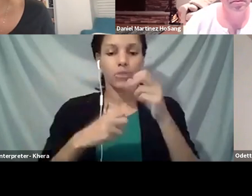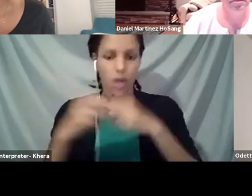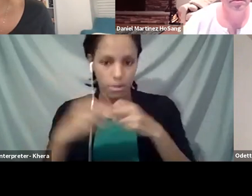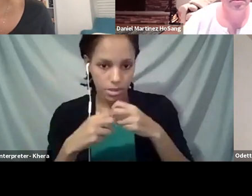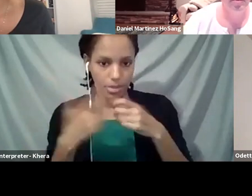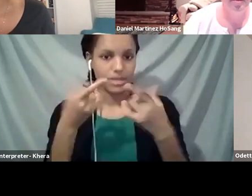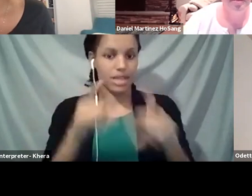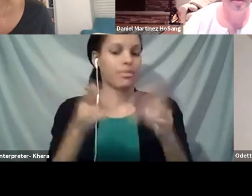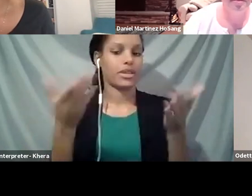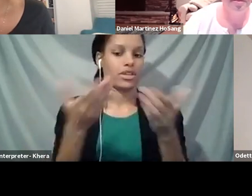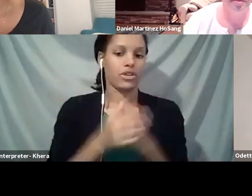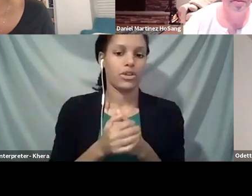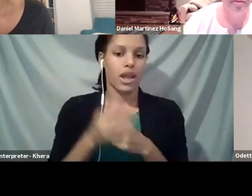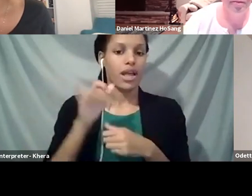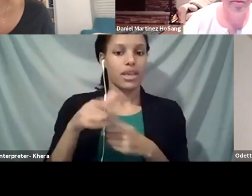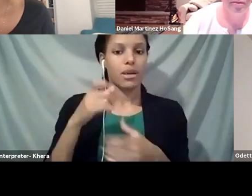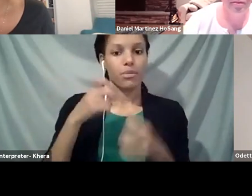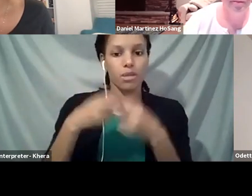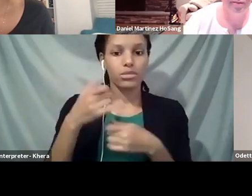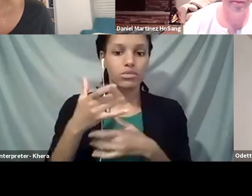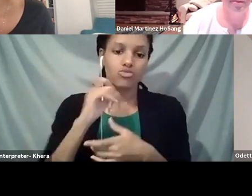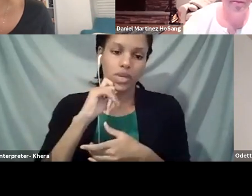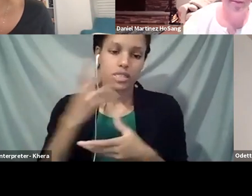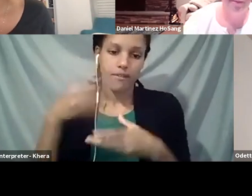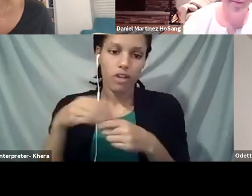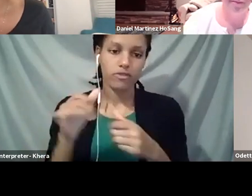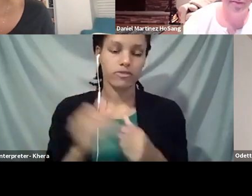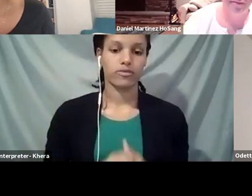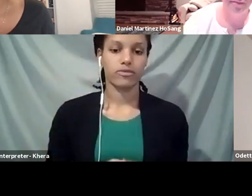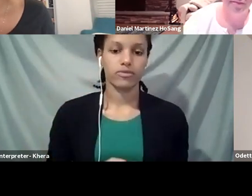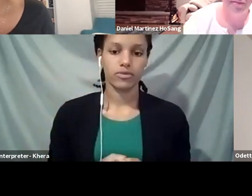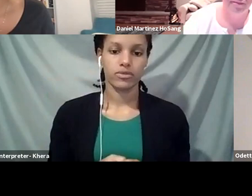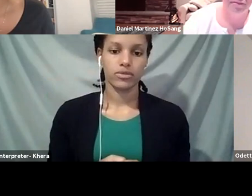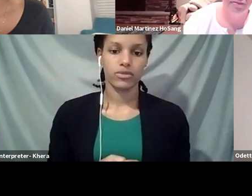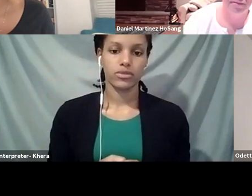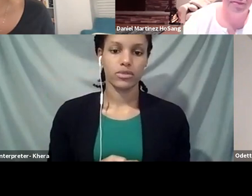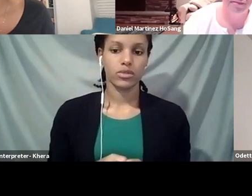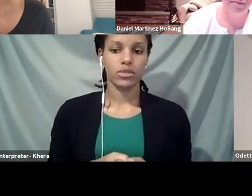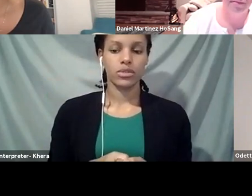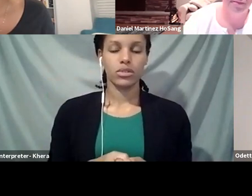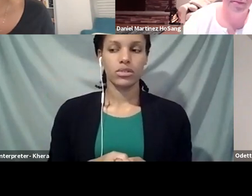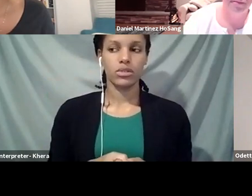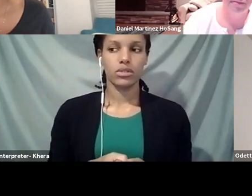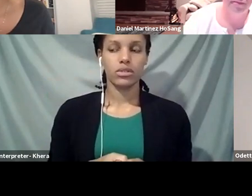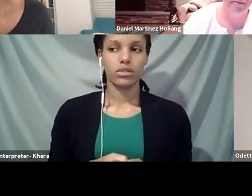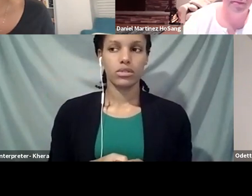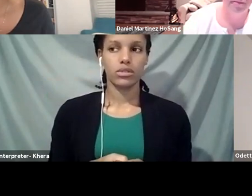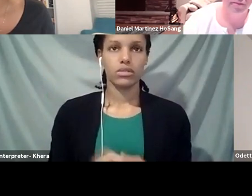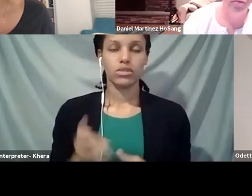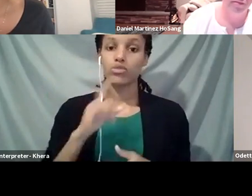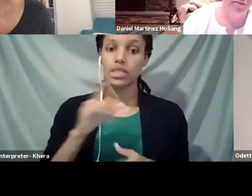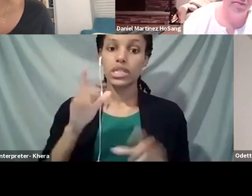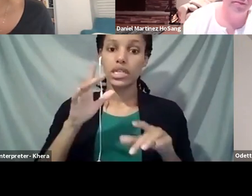the most controversial point between, you know, people who believe that diversity should be a priority and